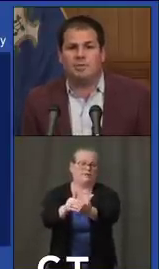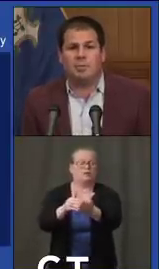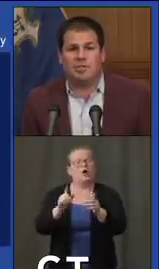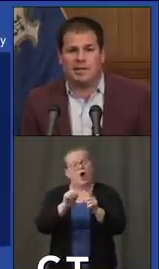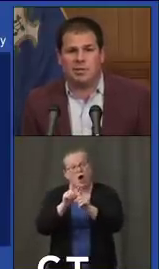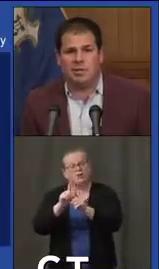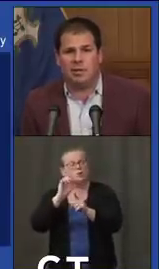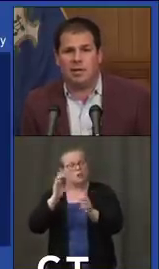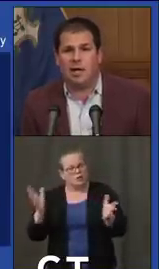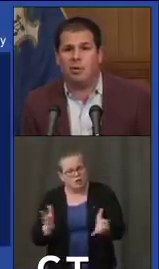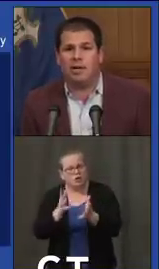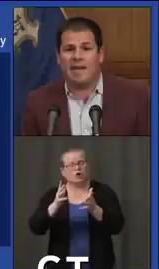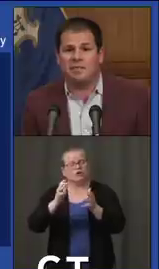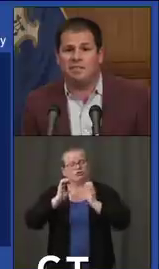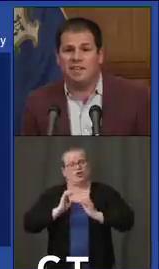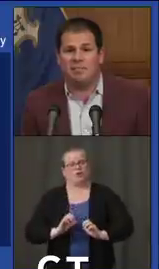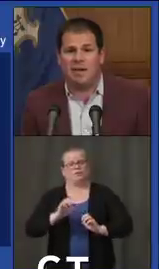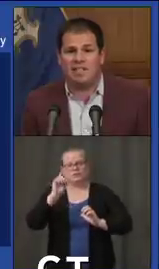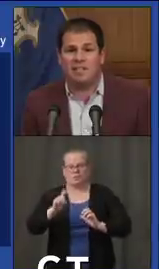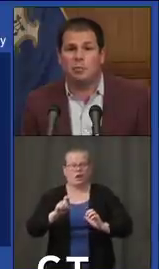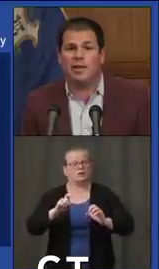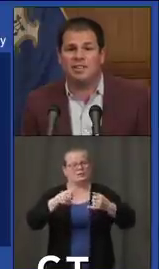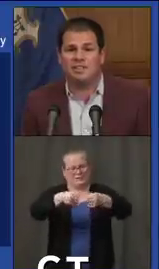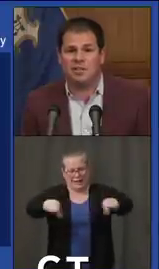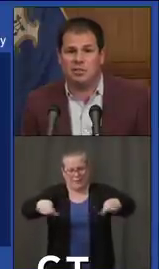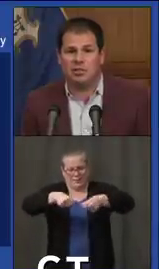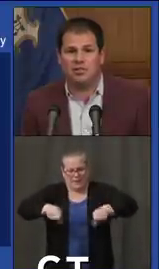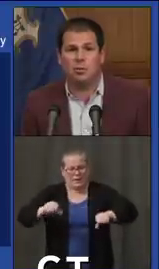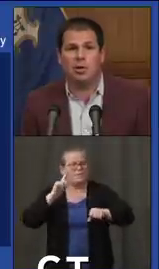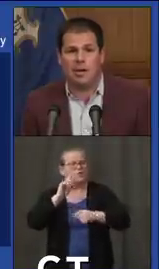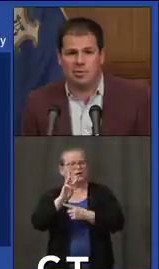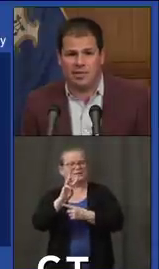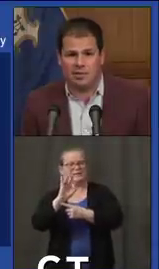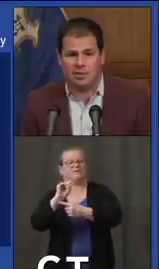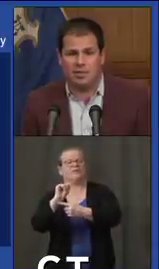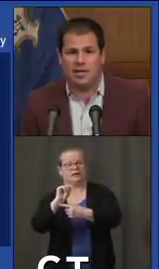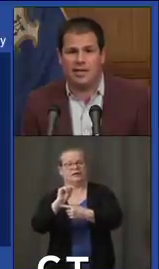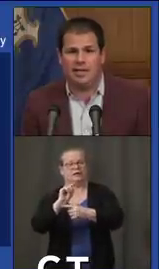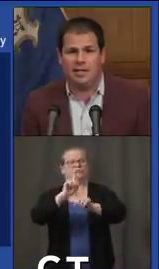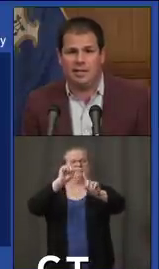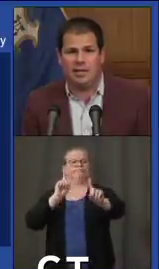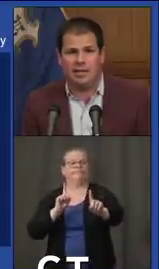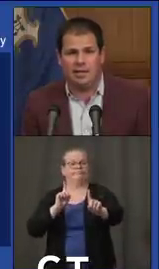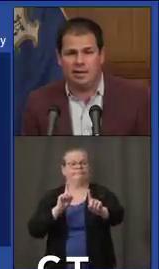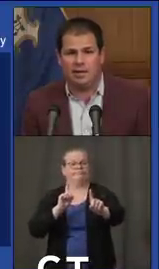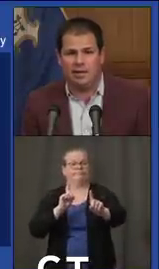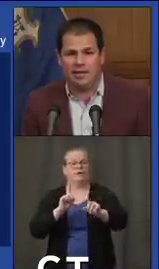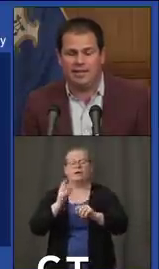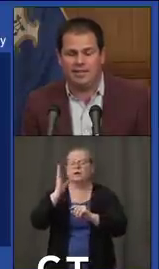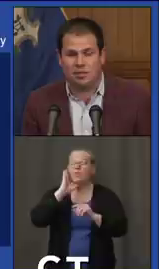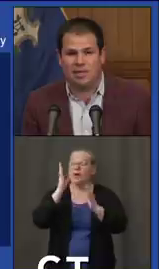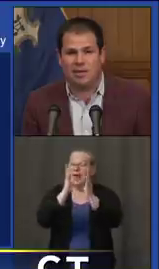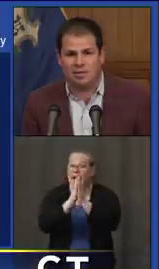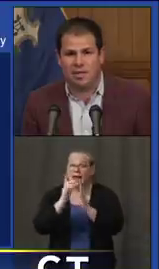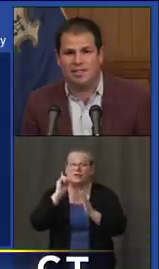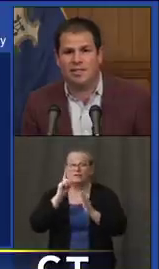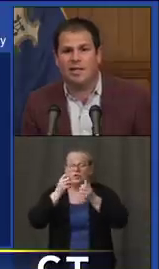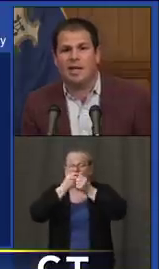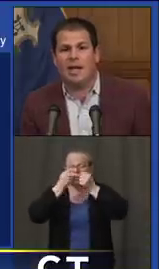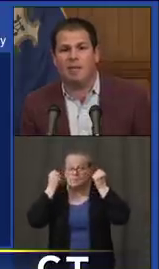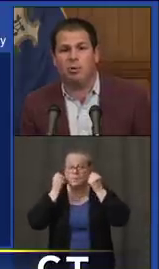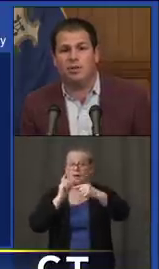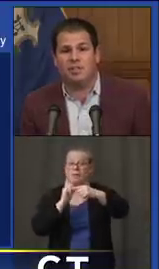So in terms of protection here, we're going to ask for face masks as well as face shields or eye protection in hair